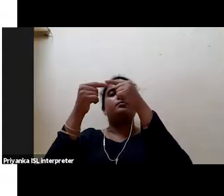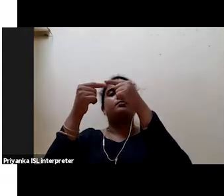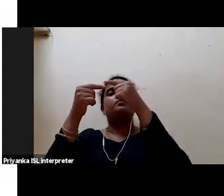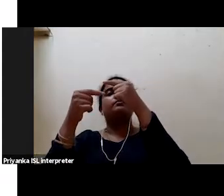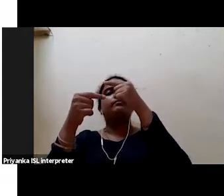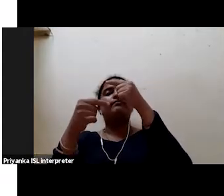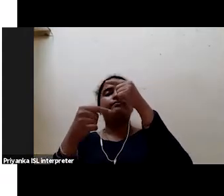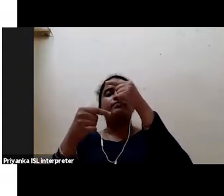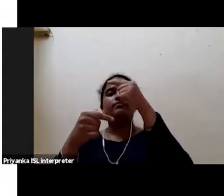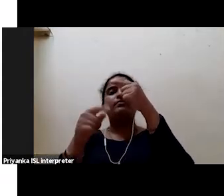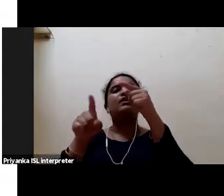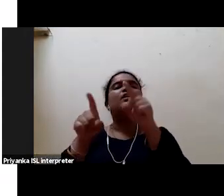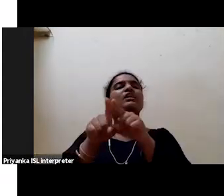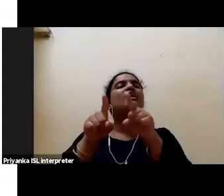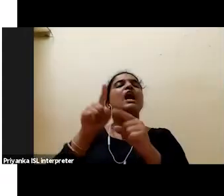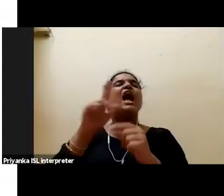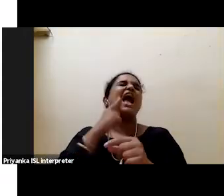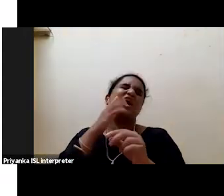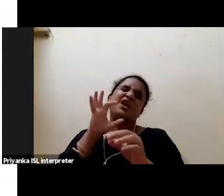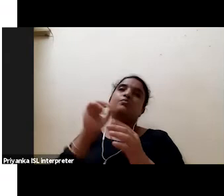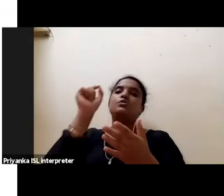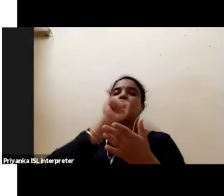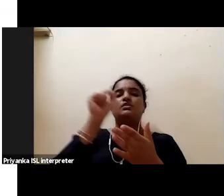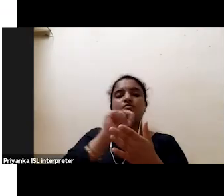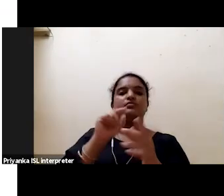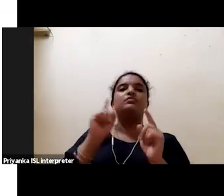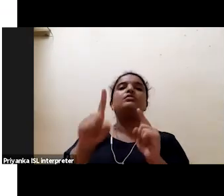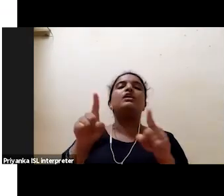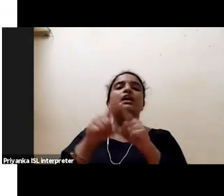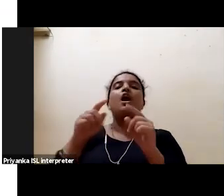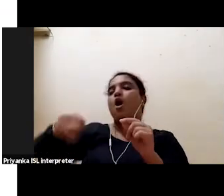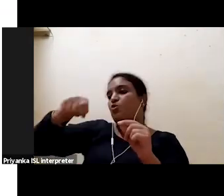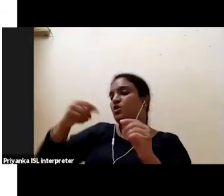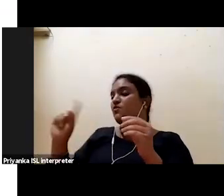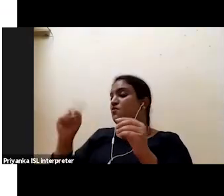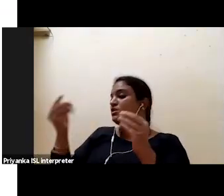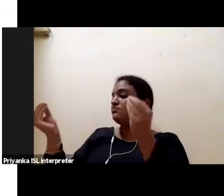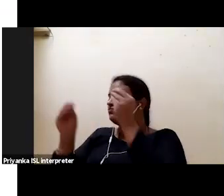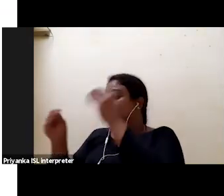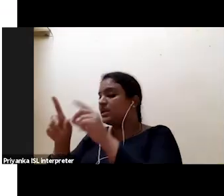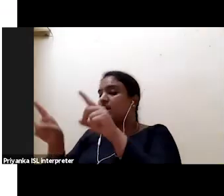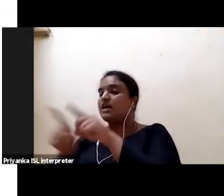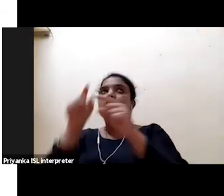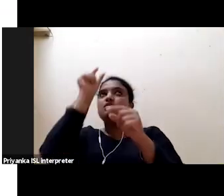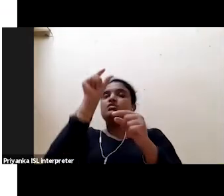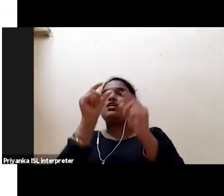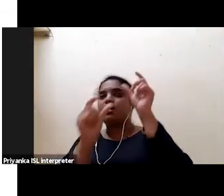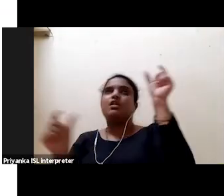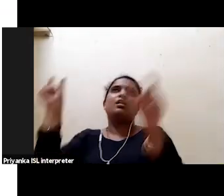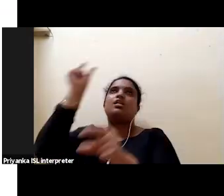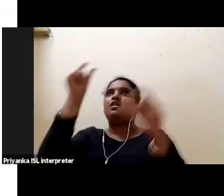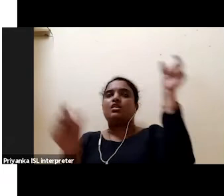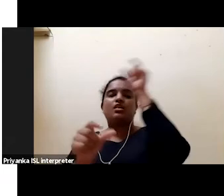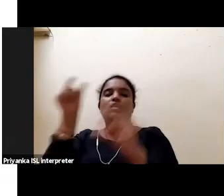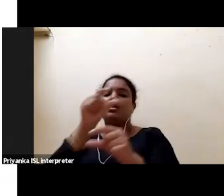this, and this is the key thing about writing ingredients. It has to be in the correct order. You can't go back and forth. You can't write the last ingredient